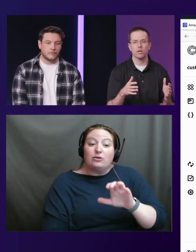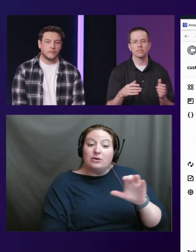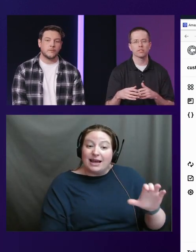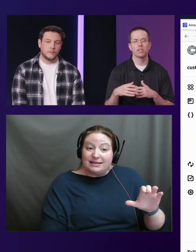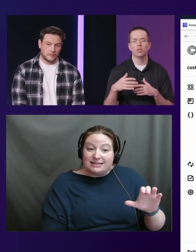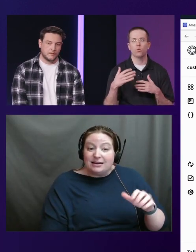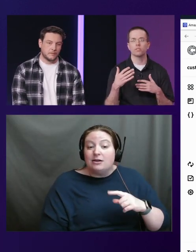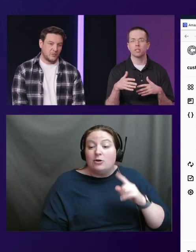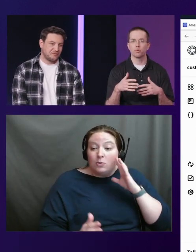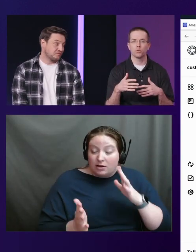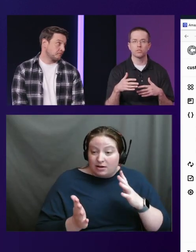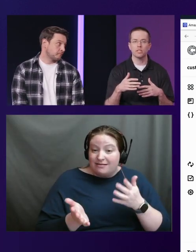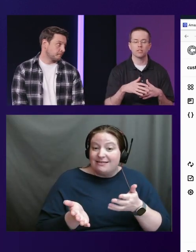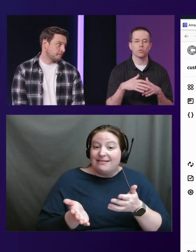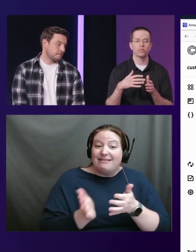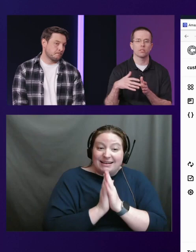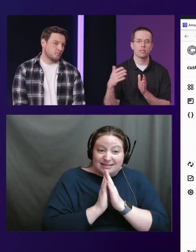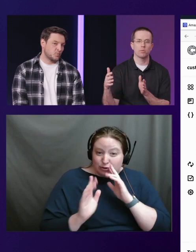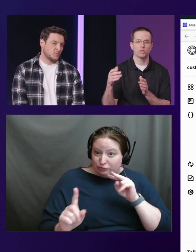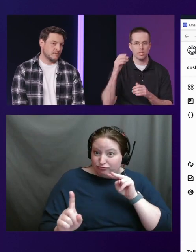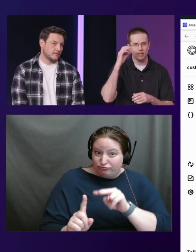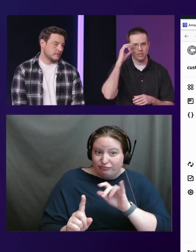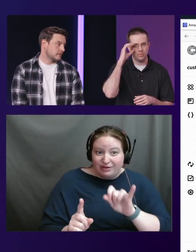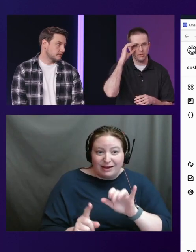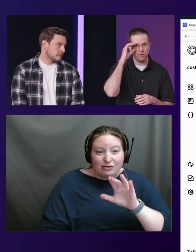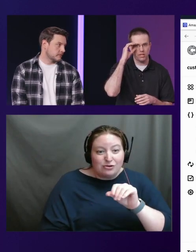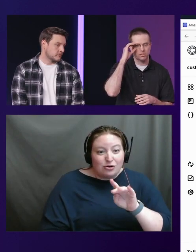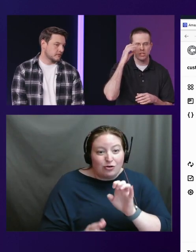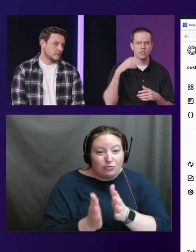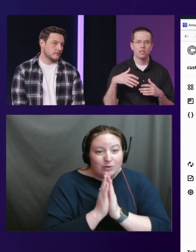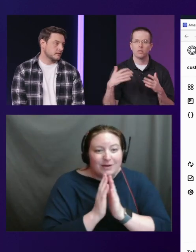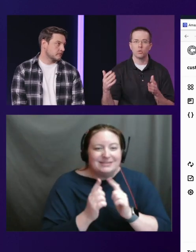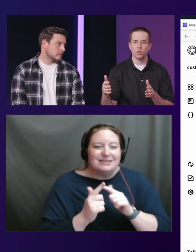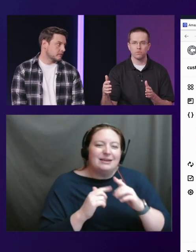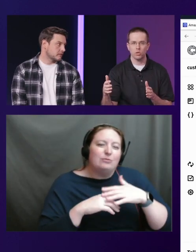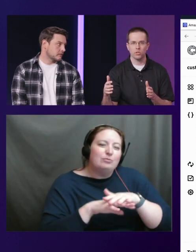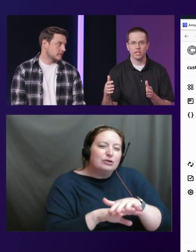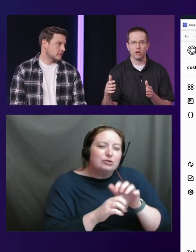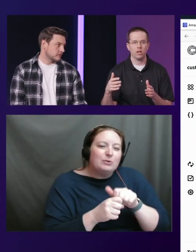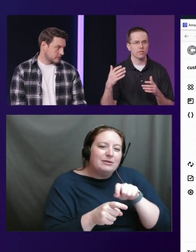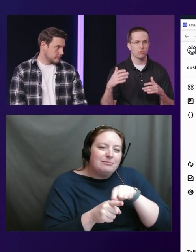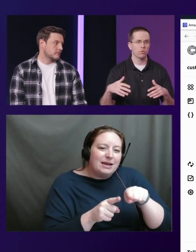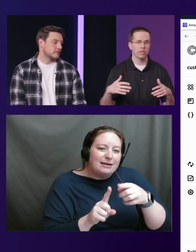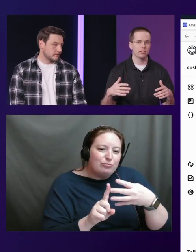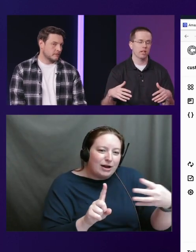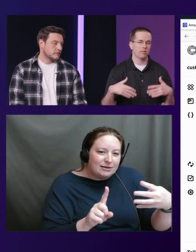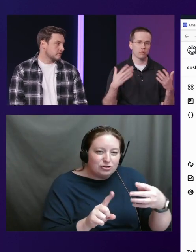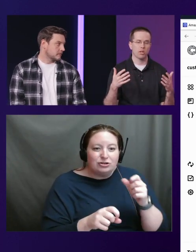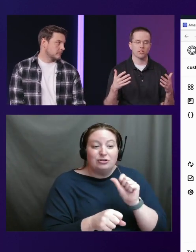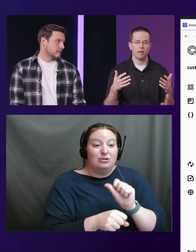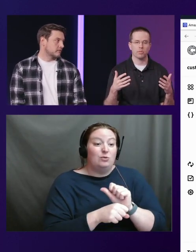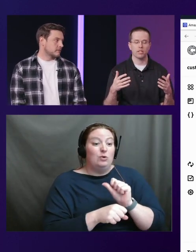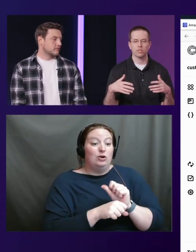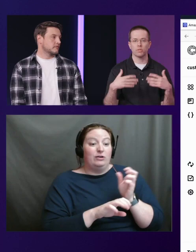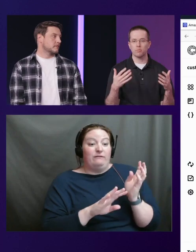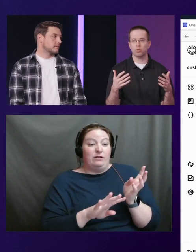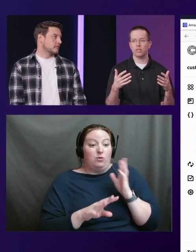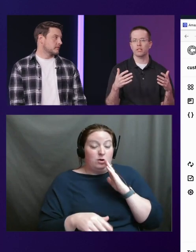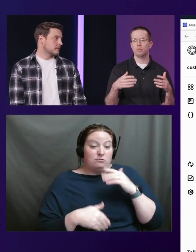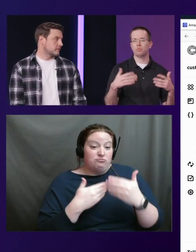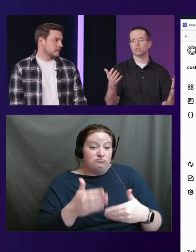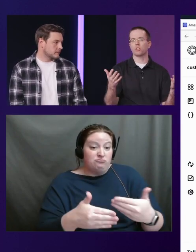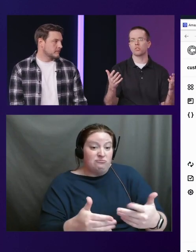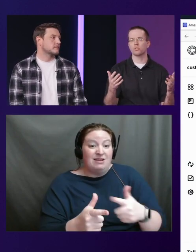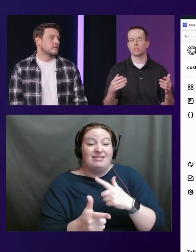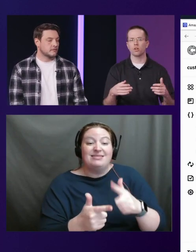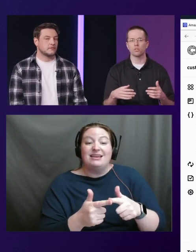pull request. Once he approves it, it's going to then merge that into the main branch. The workflow will kick off, and we will then have our production application redeployed,